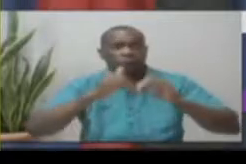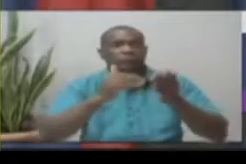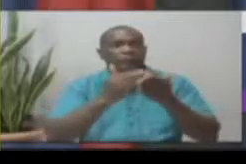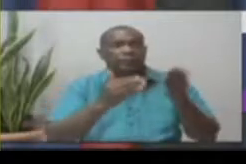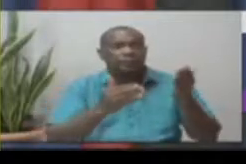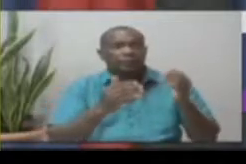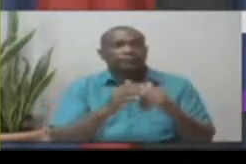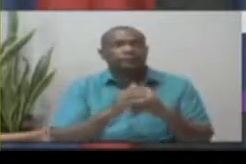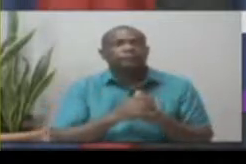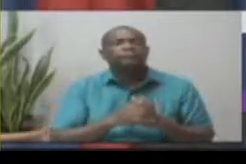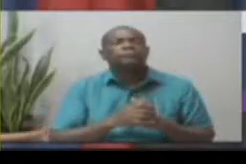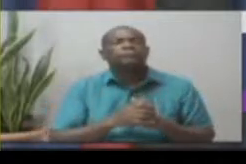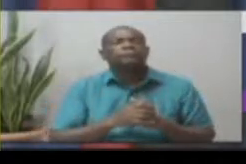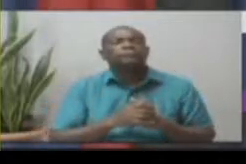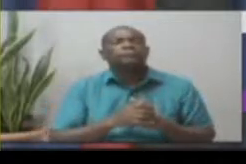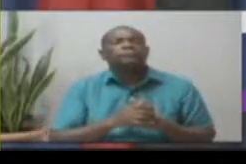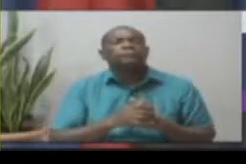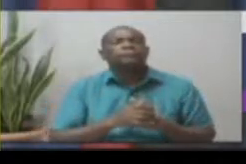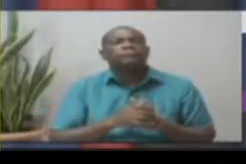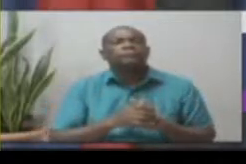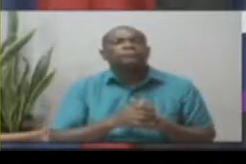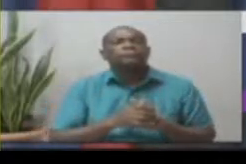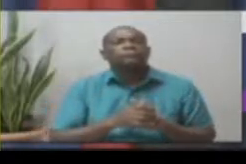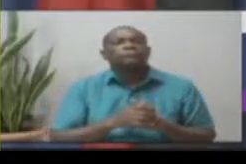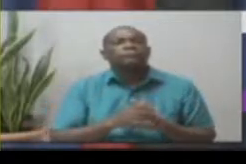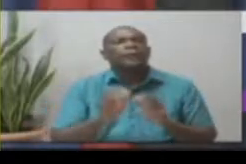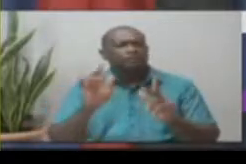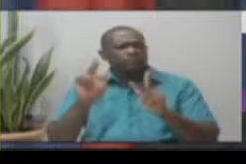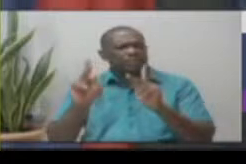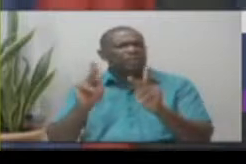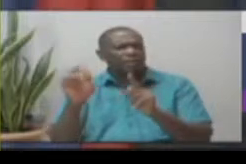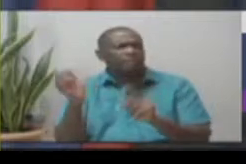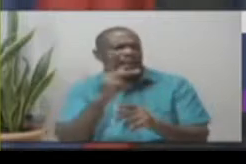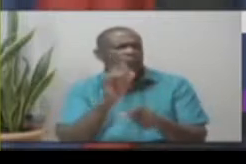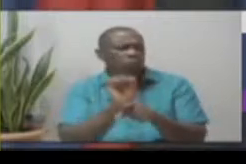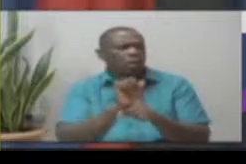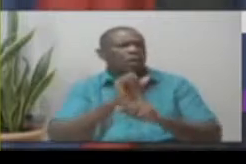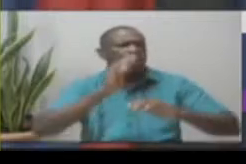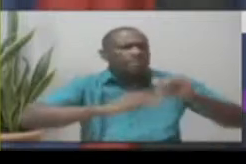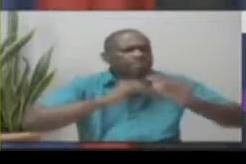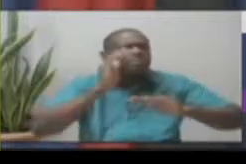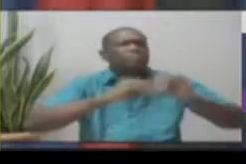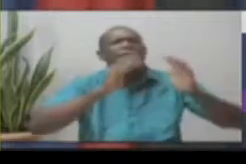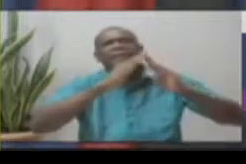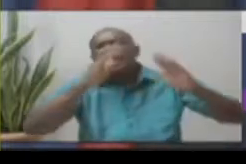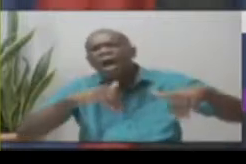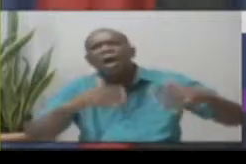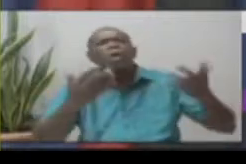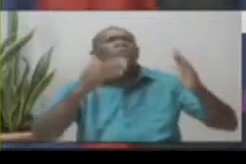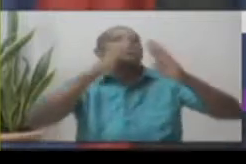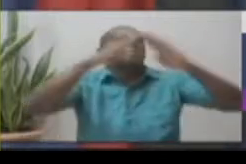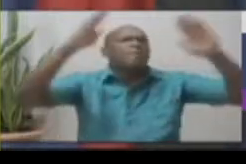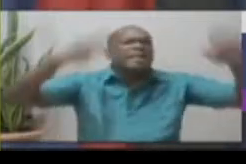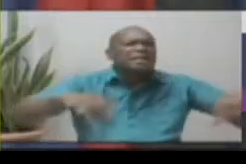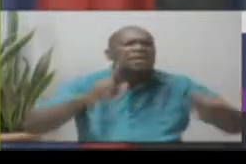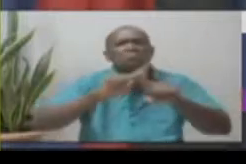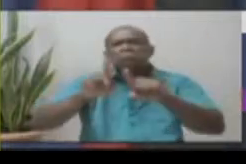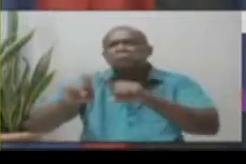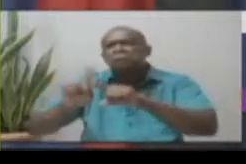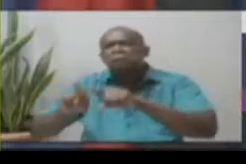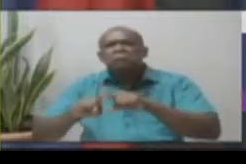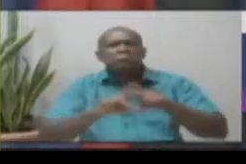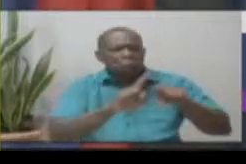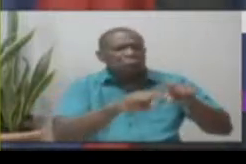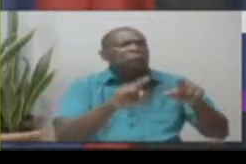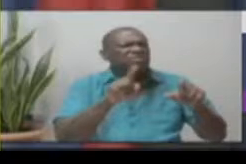Approximately 40,000 people in various jobs, 45,000 people I'm told, in various aspects of the